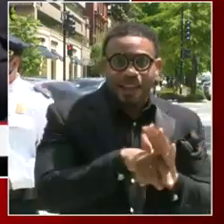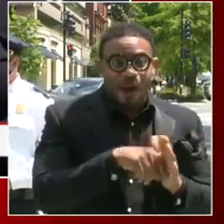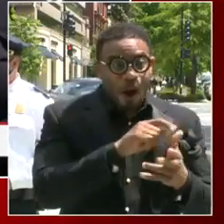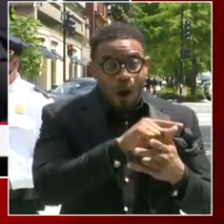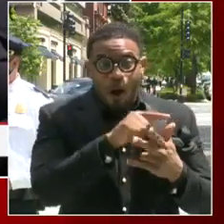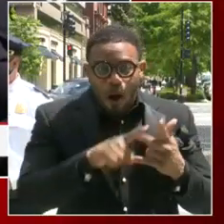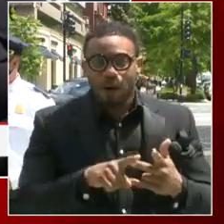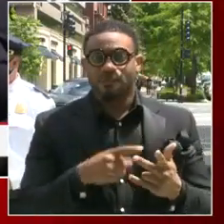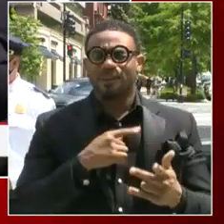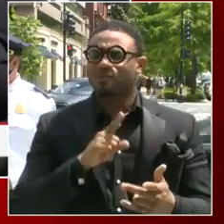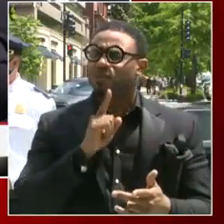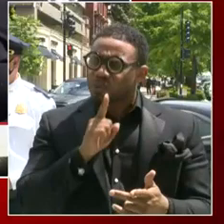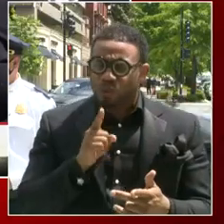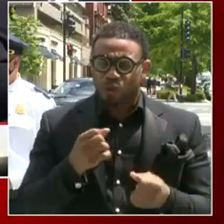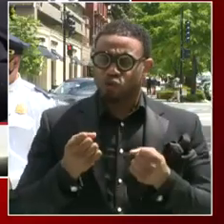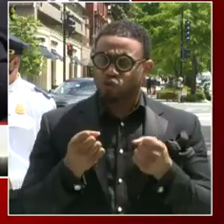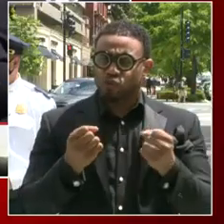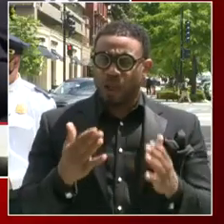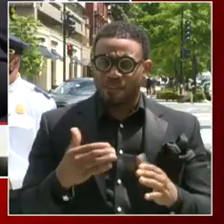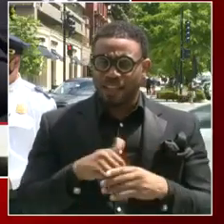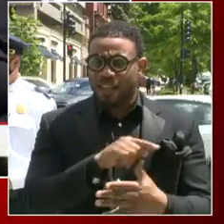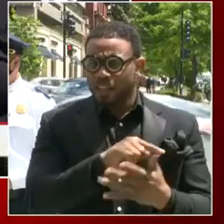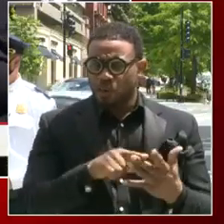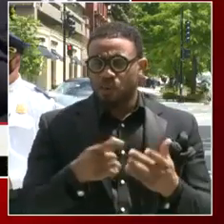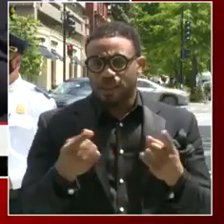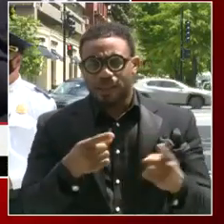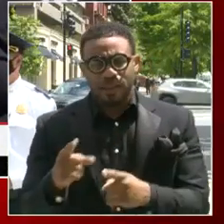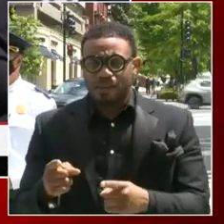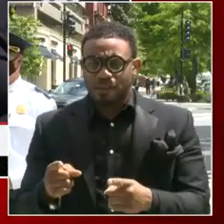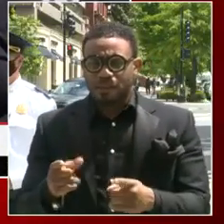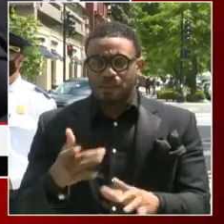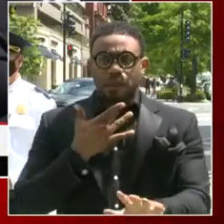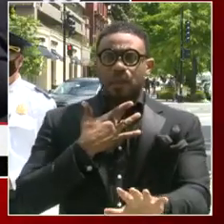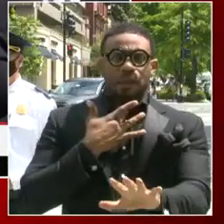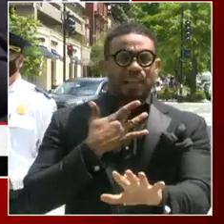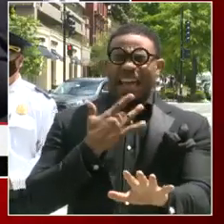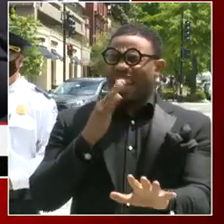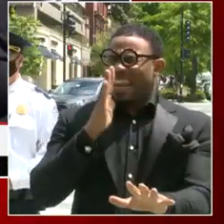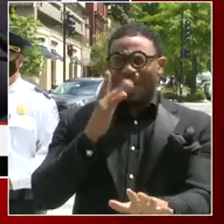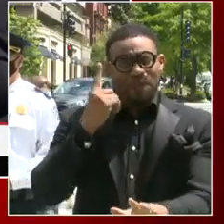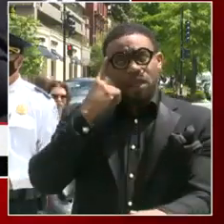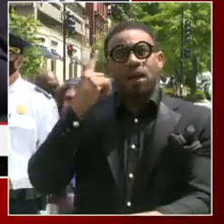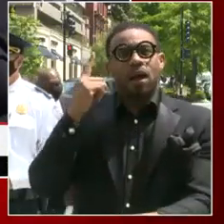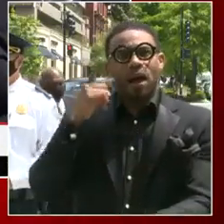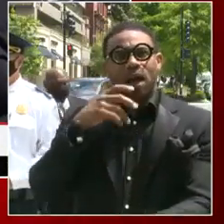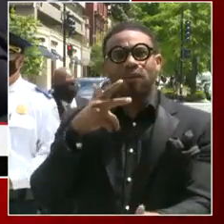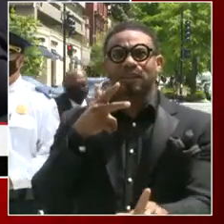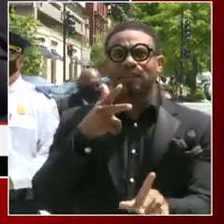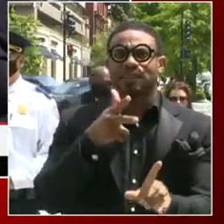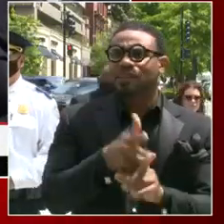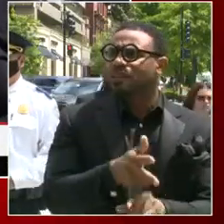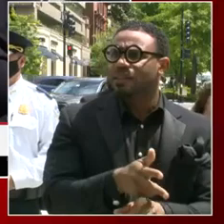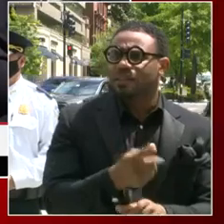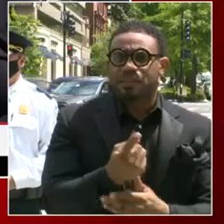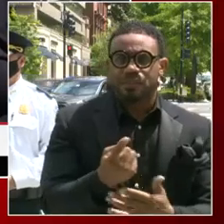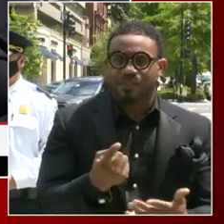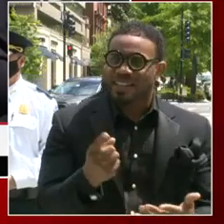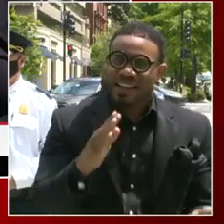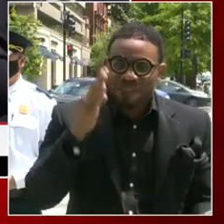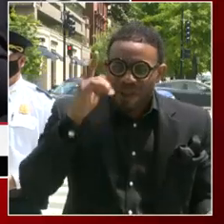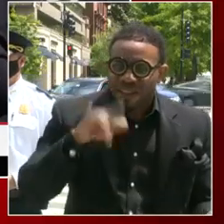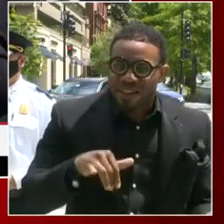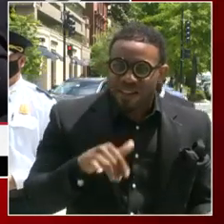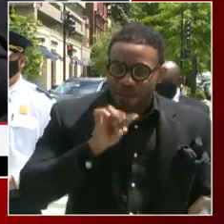killed. And I'm sure that the drivers in those instances never thought that they would